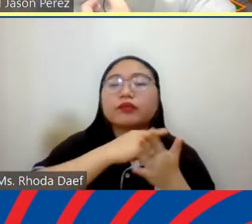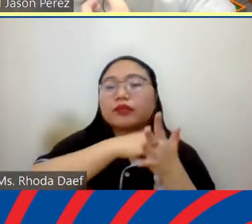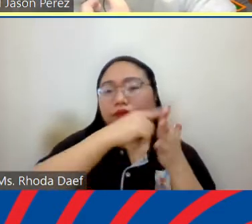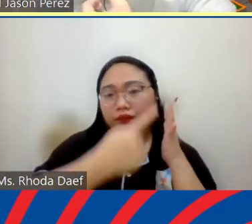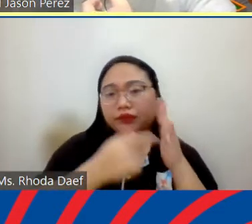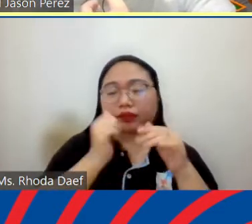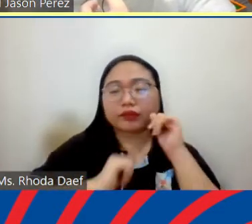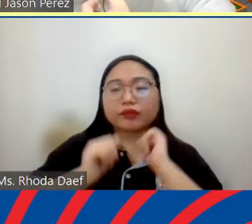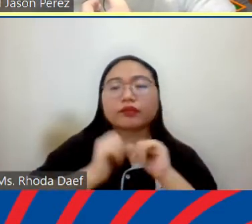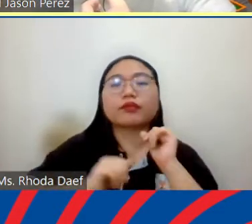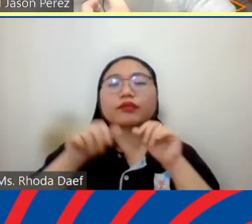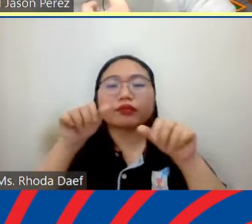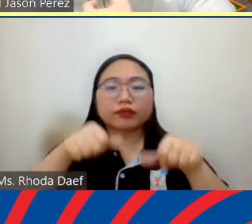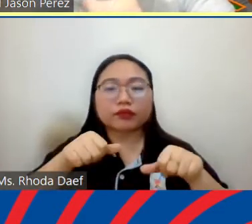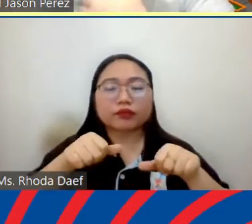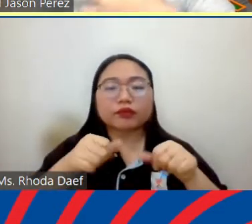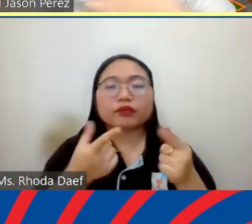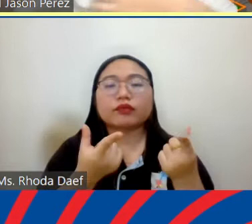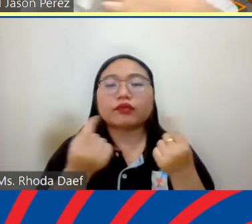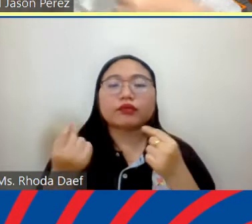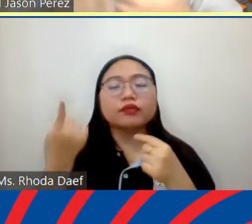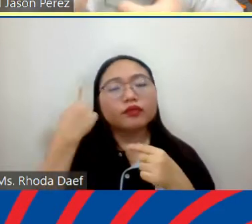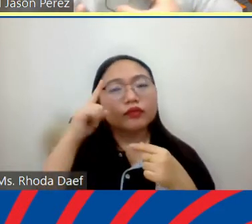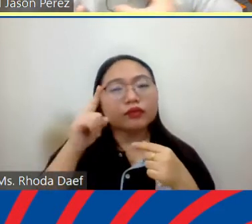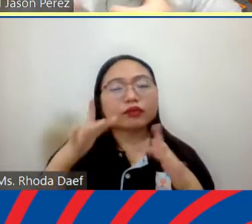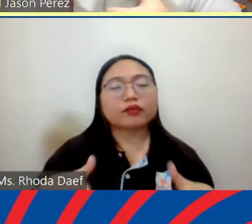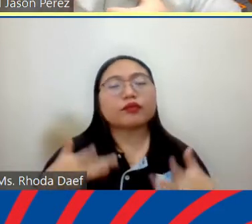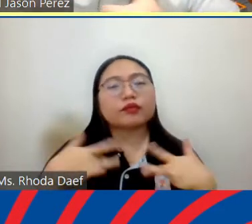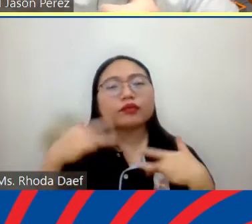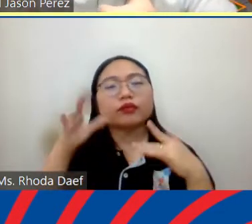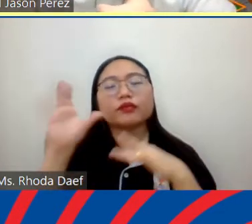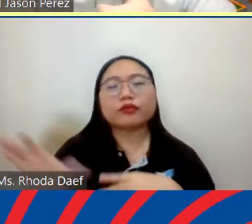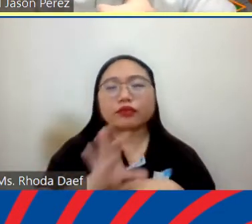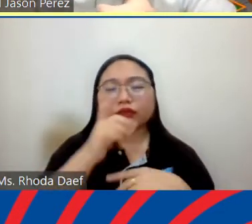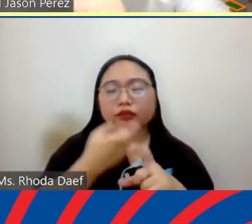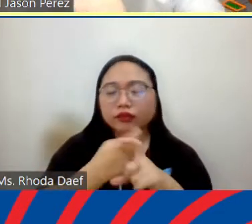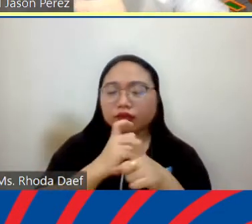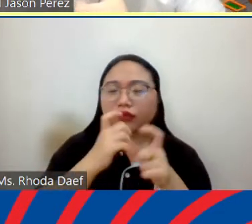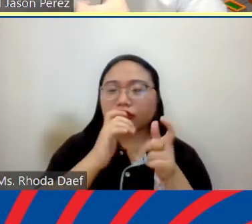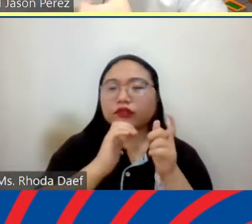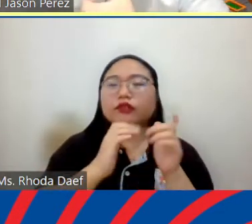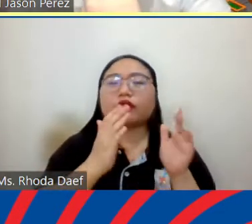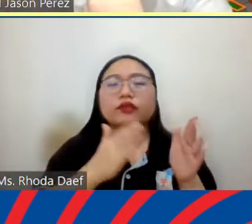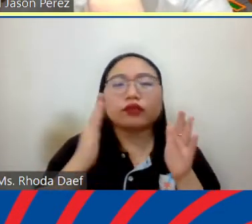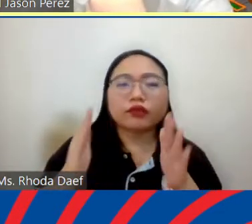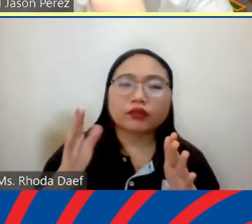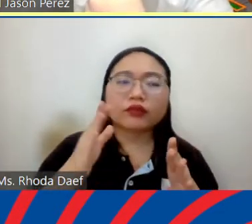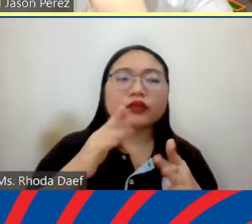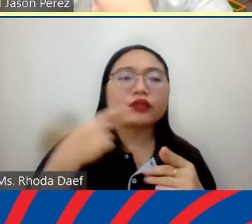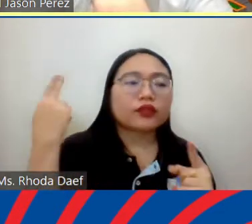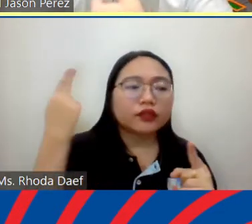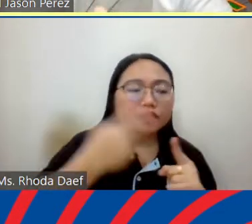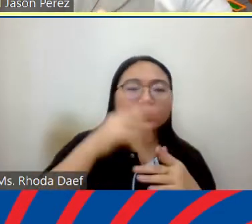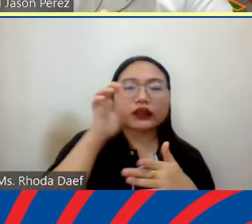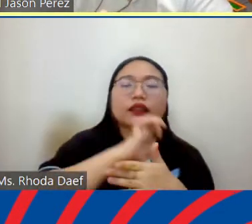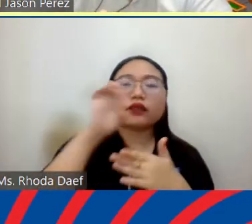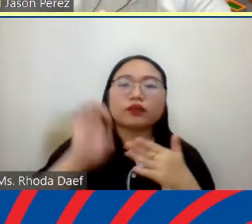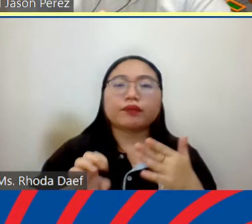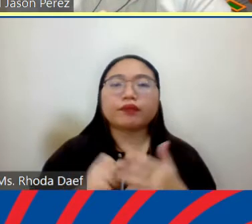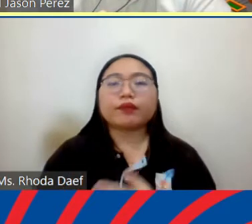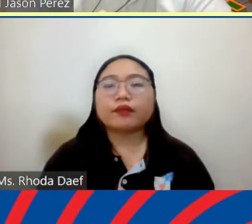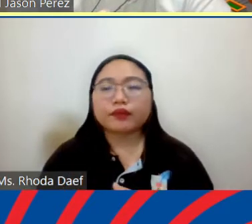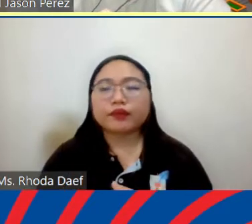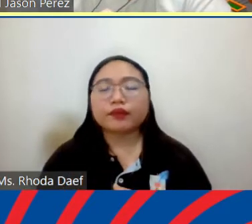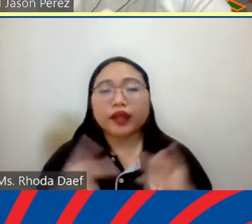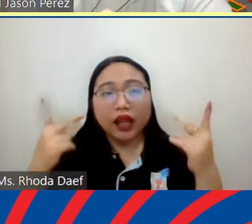throughout the research life cycle. So from planning hanggang matapos yung research. There are